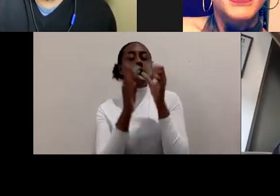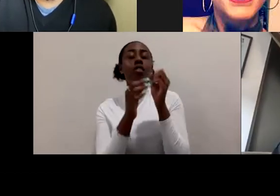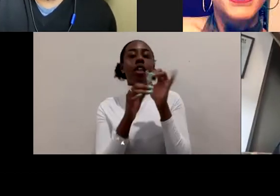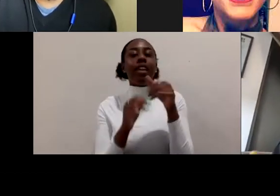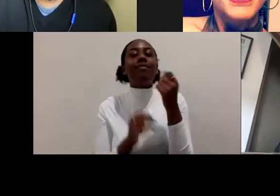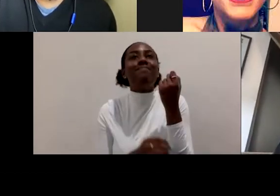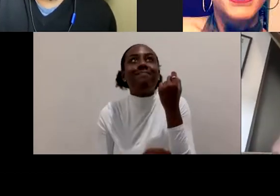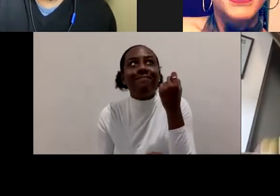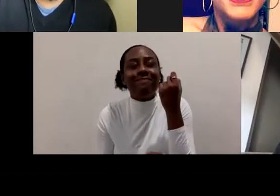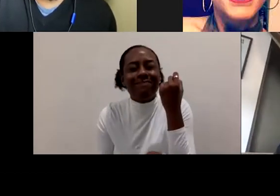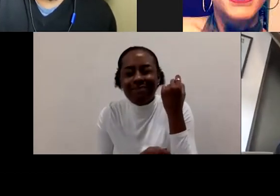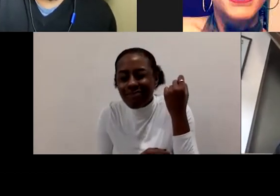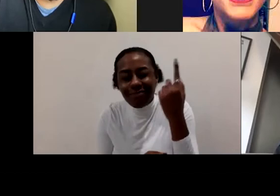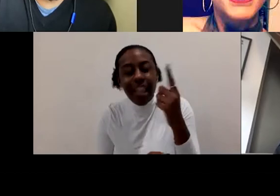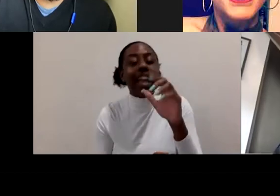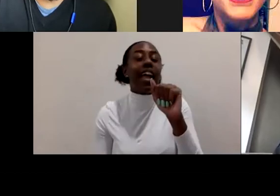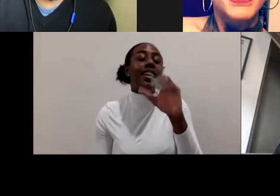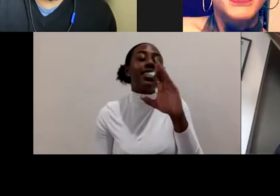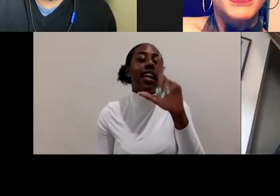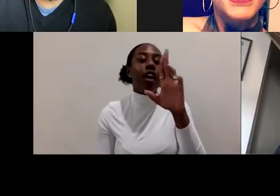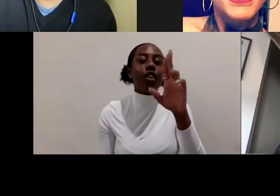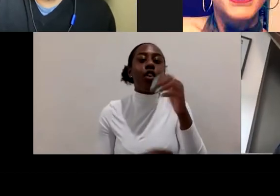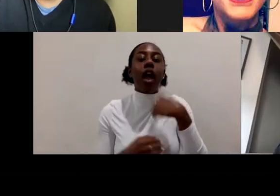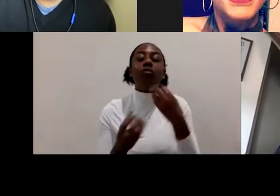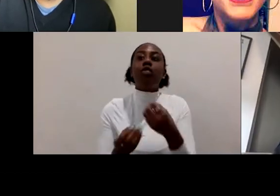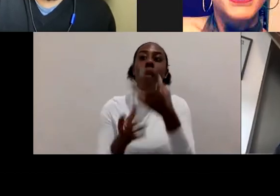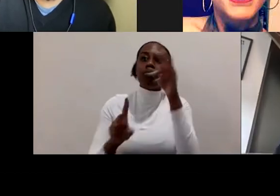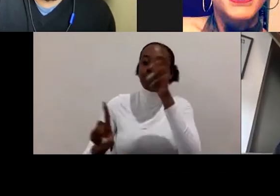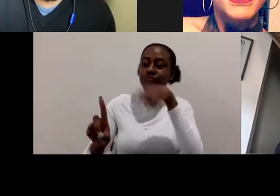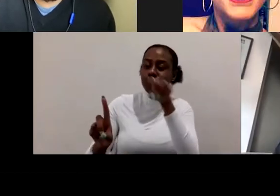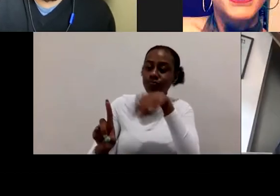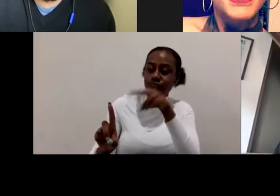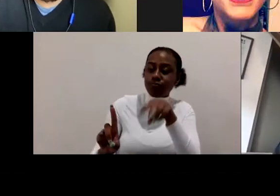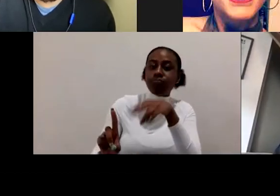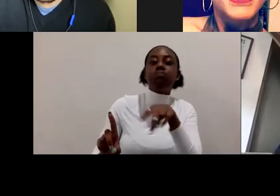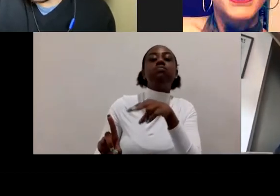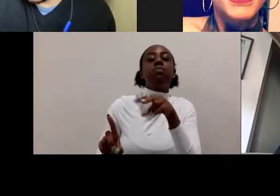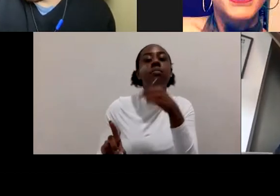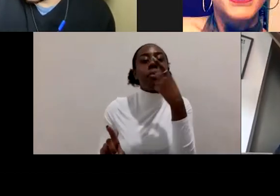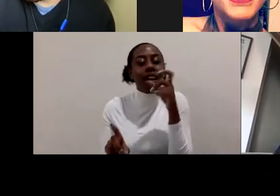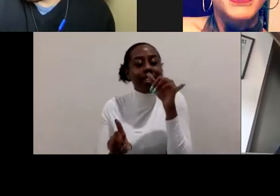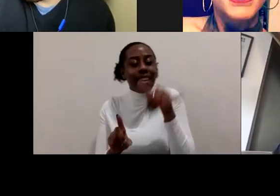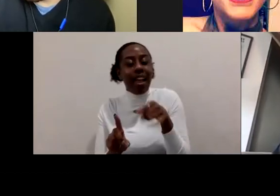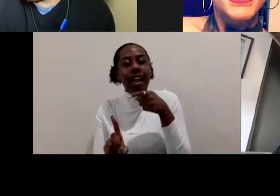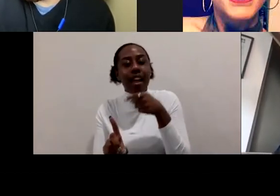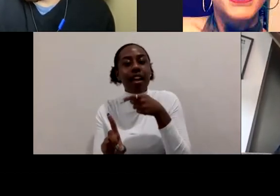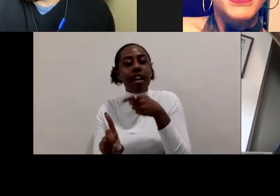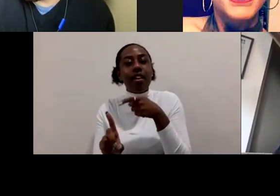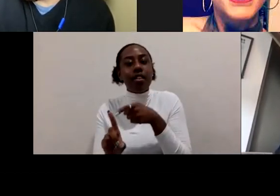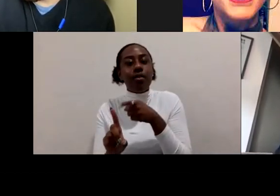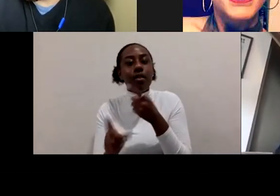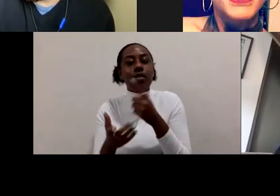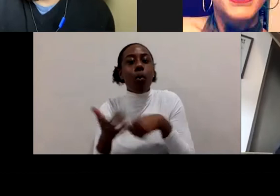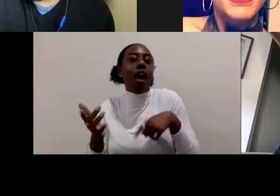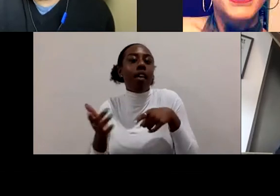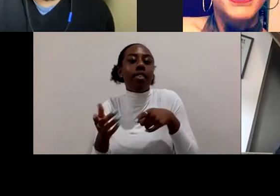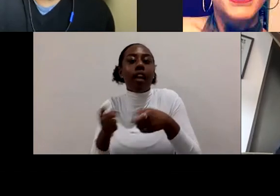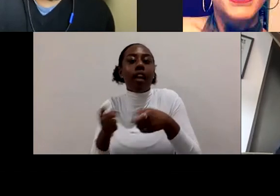now that the ACLU takes on so much surveillance work since that was really what they grew out of.